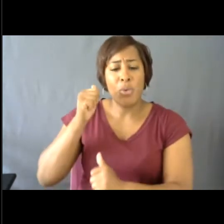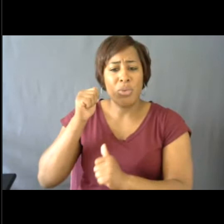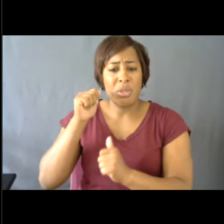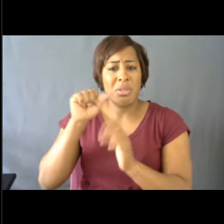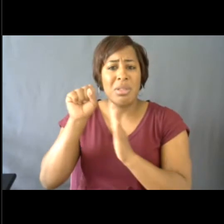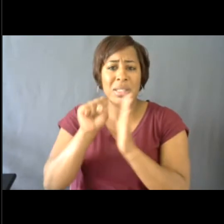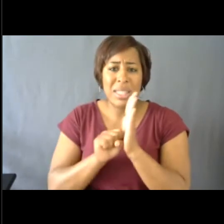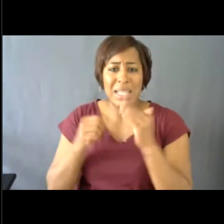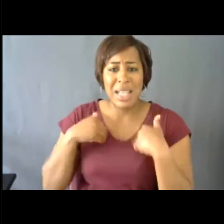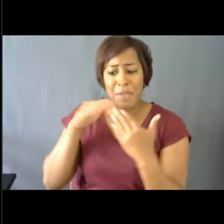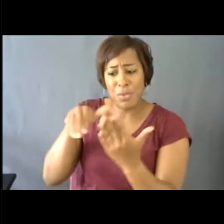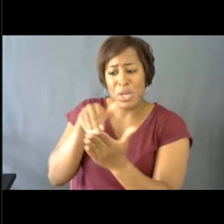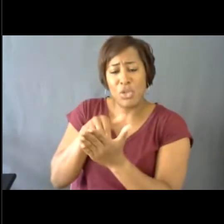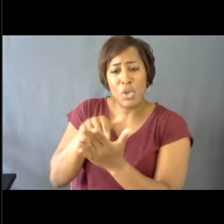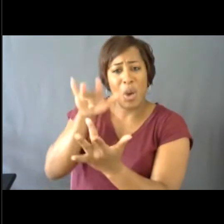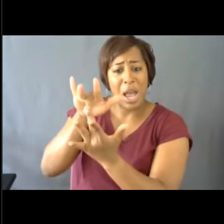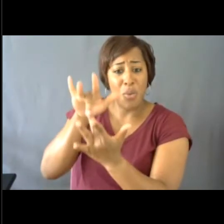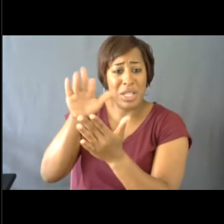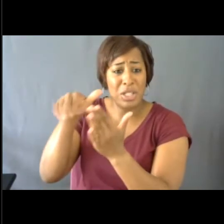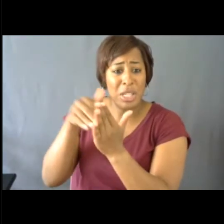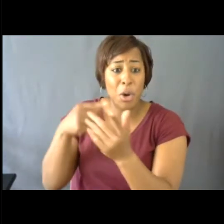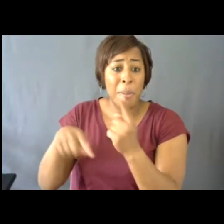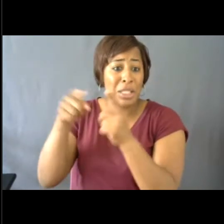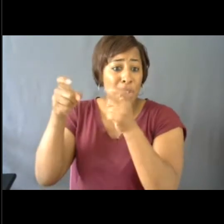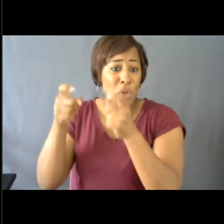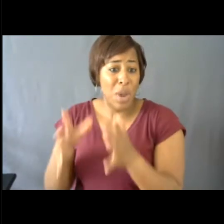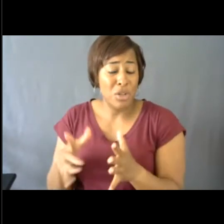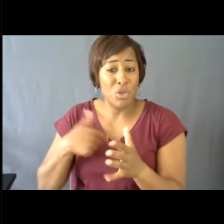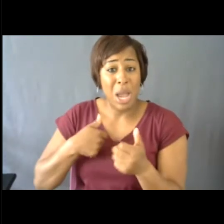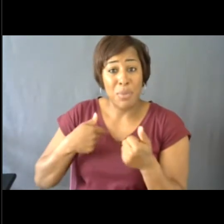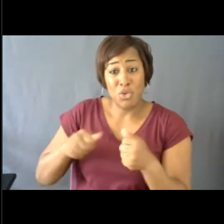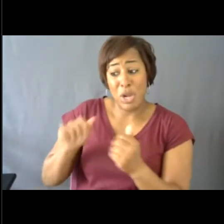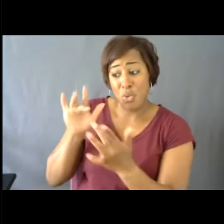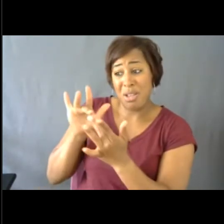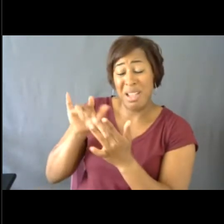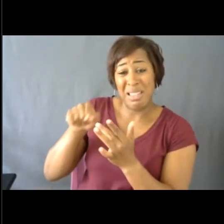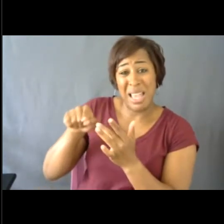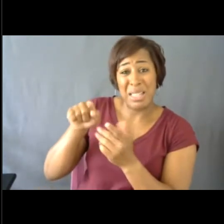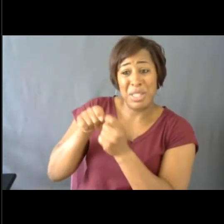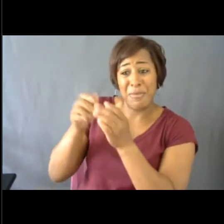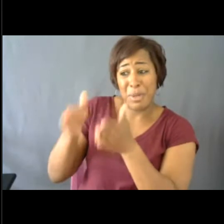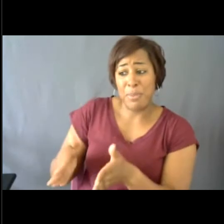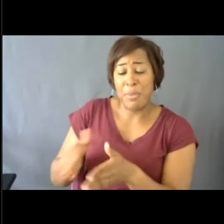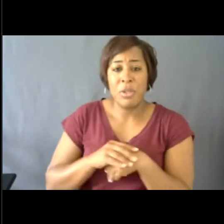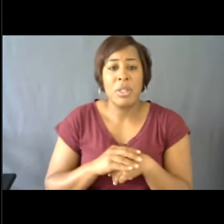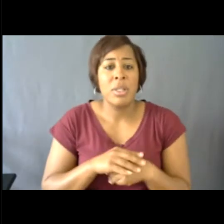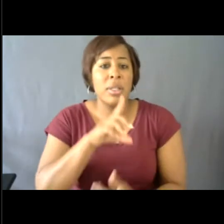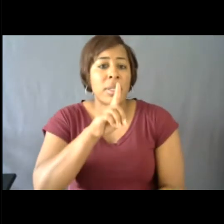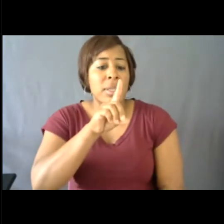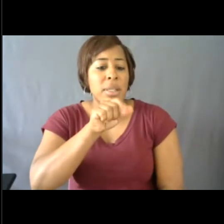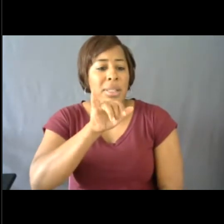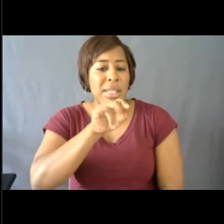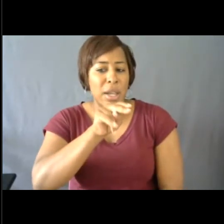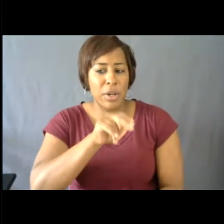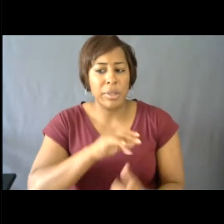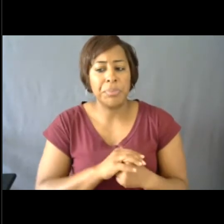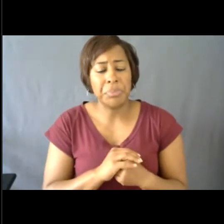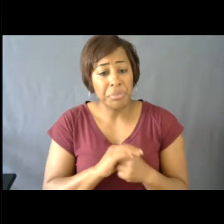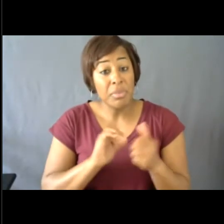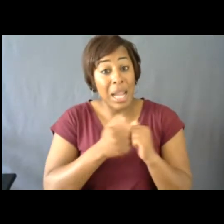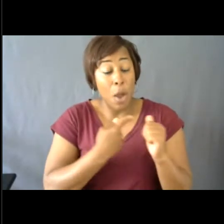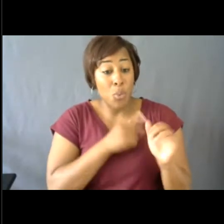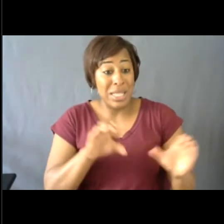and then there's a director. So I would try to find that person. Yeah, and I think in the same way that we did our